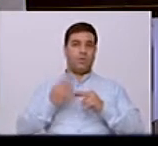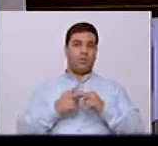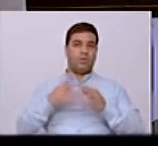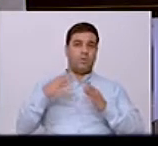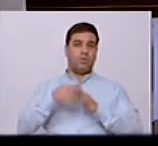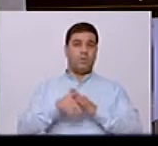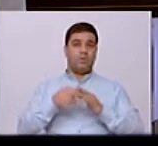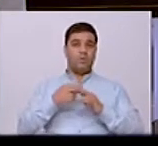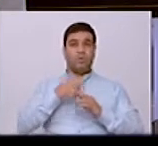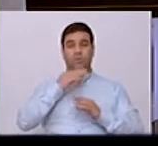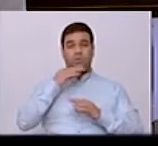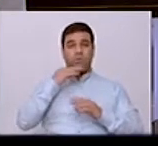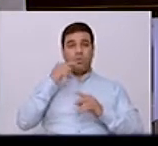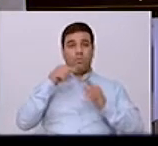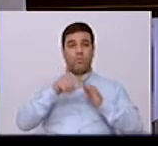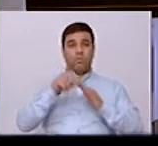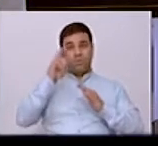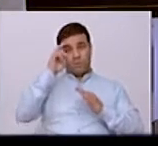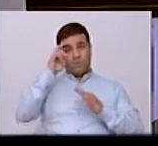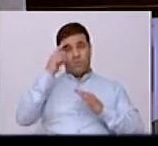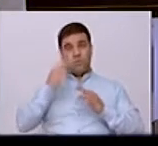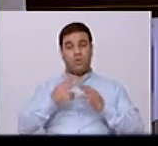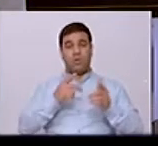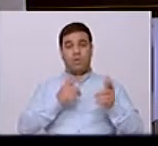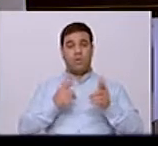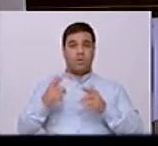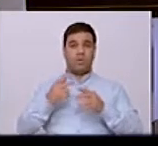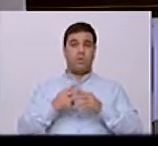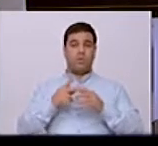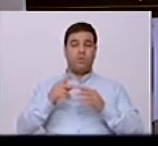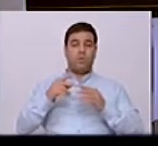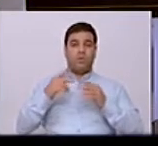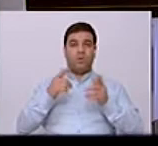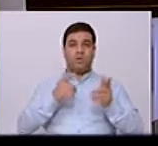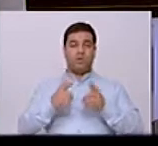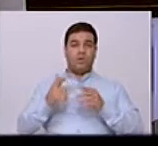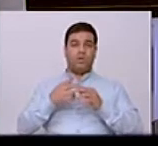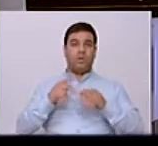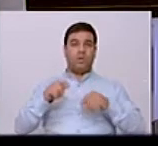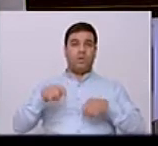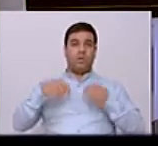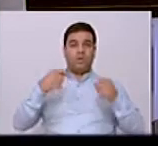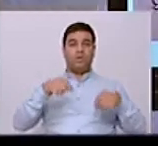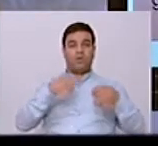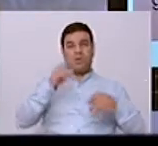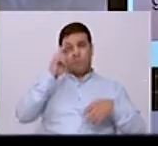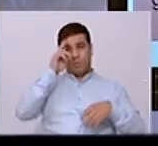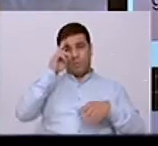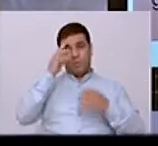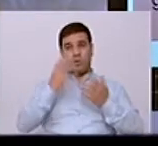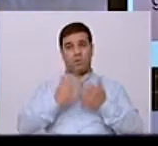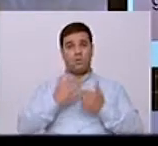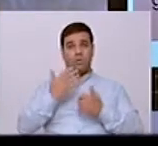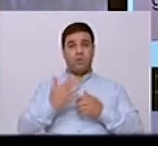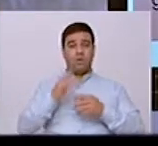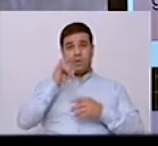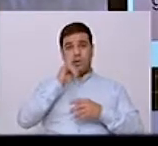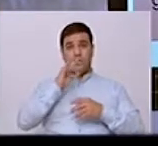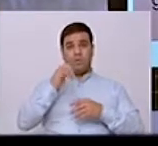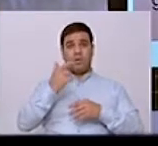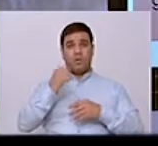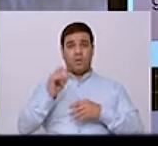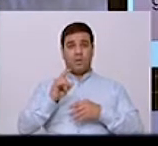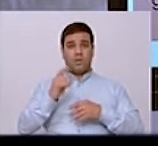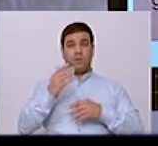Ya'ni ko'proq bu davlatlarimiz tayyor xomashyo yetkazib beruvchi davlatlar sanaladi. Neft va